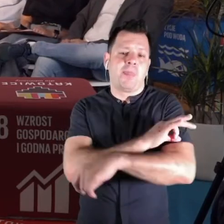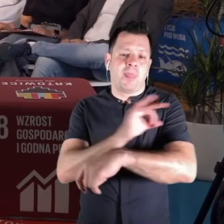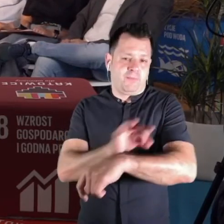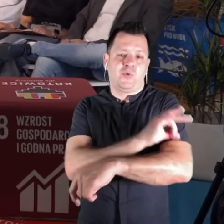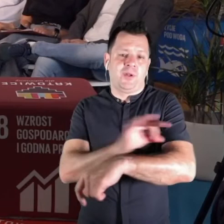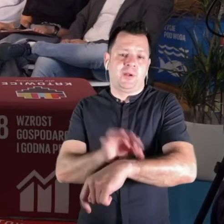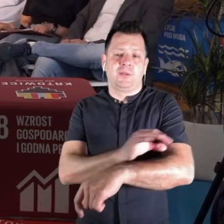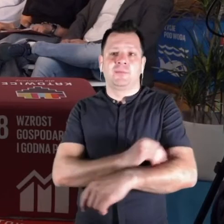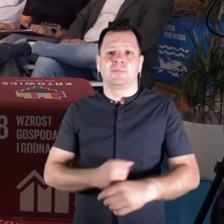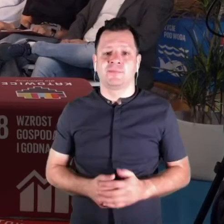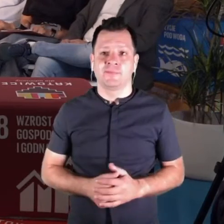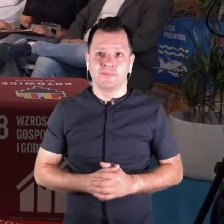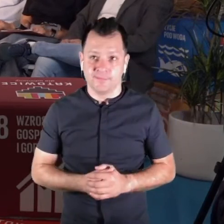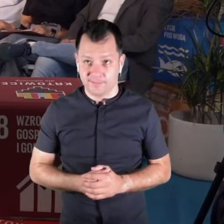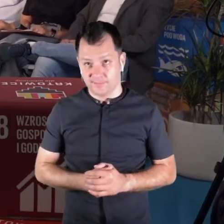with citizens.